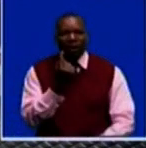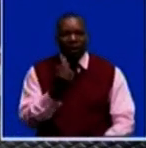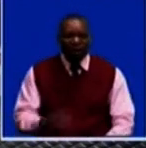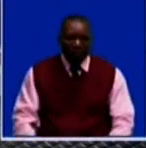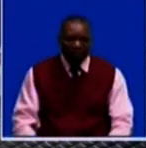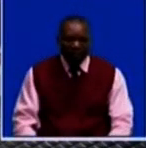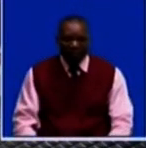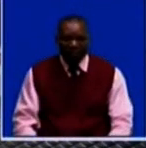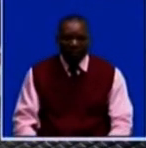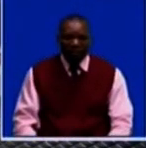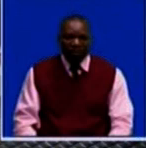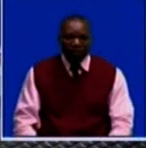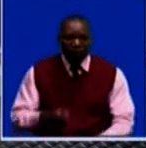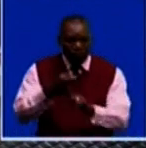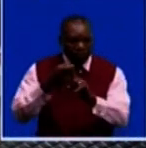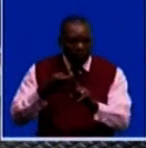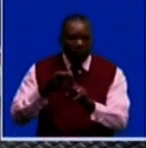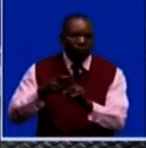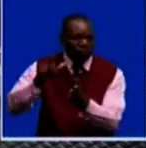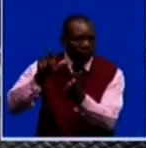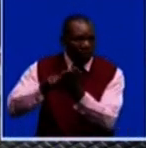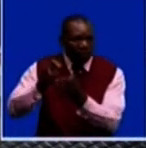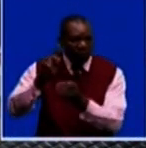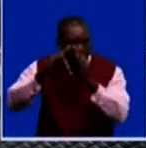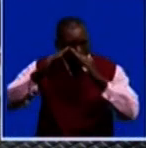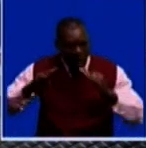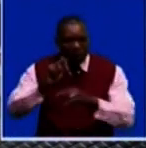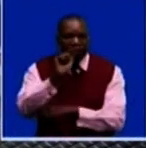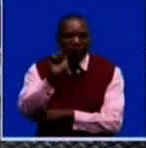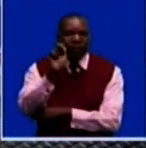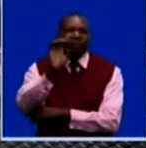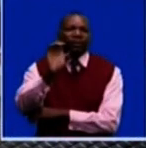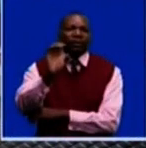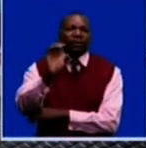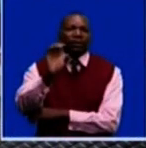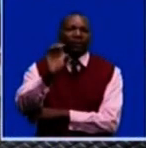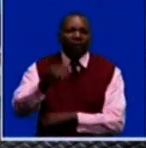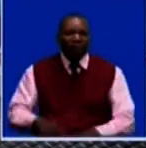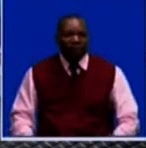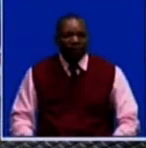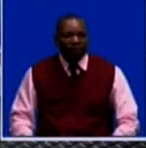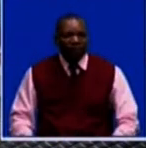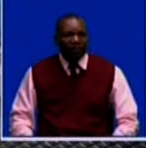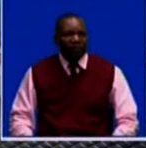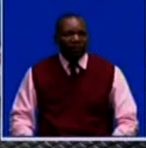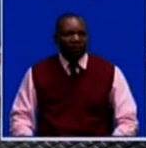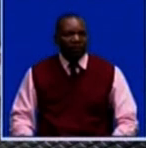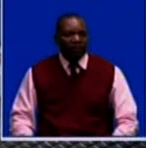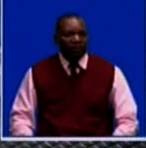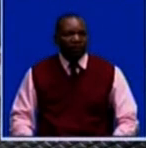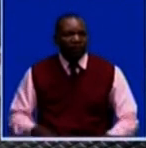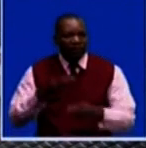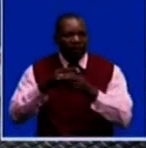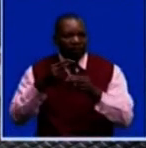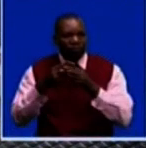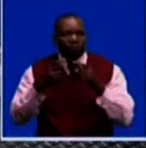again. Live from our Lusaka studios here at ZNBC on Aliking Kata Road with the news. My name